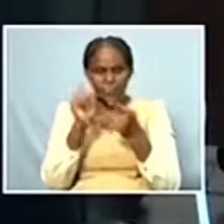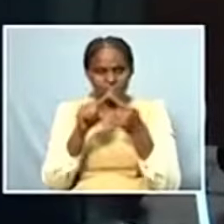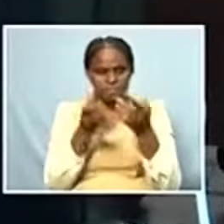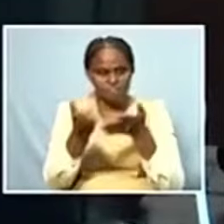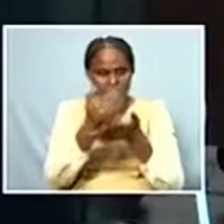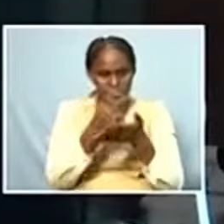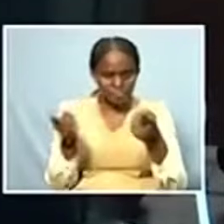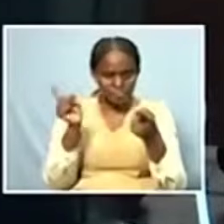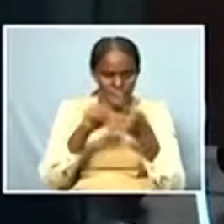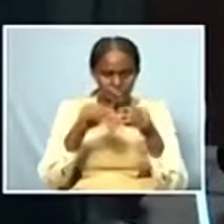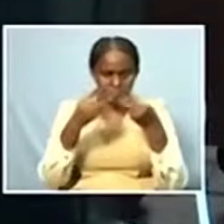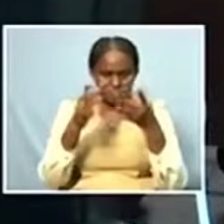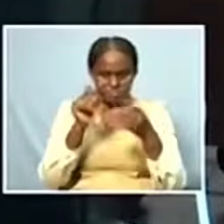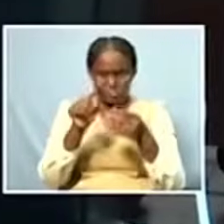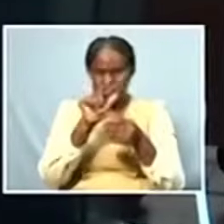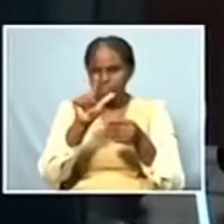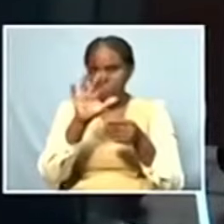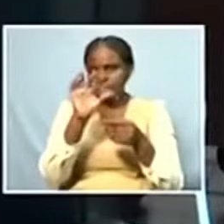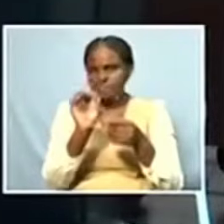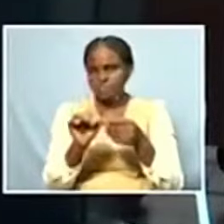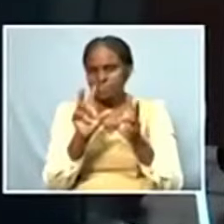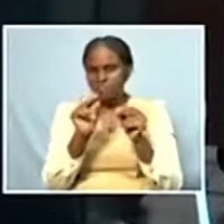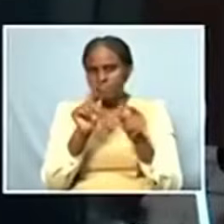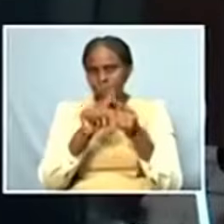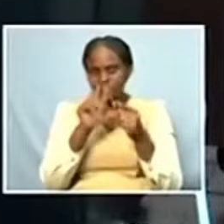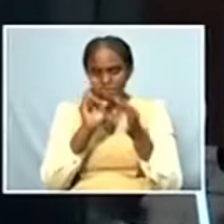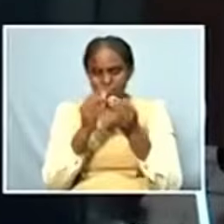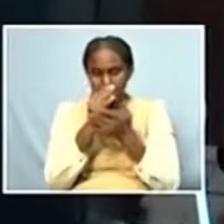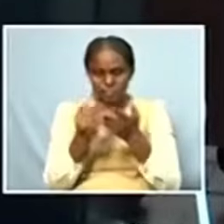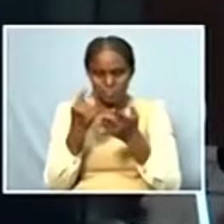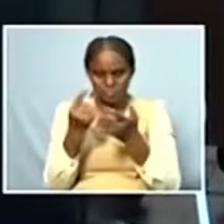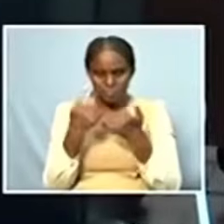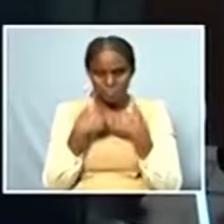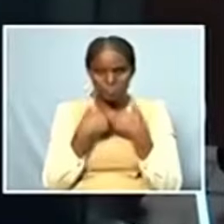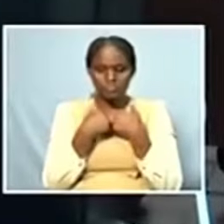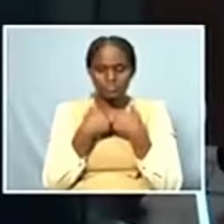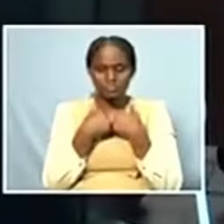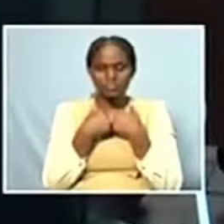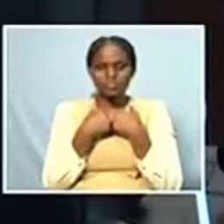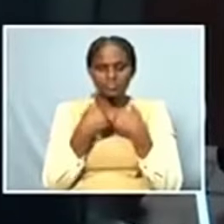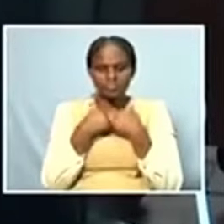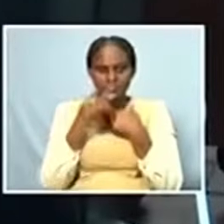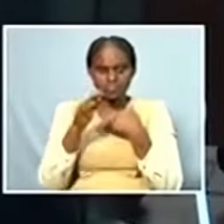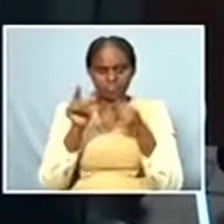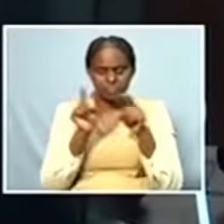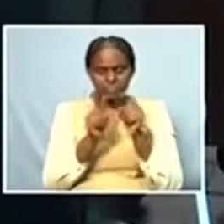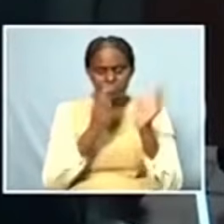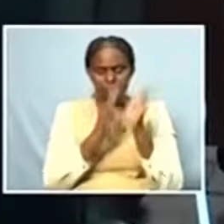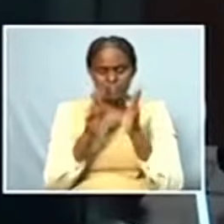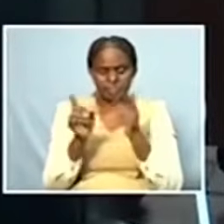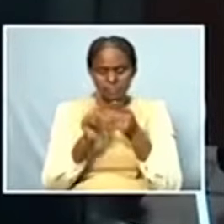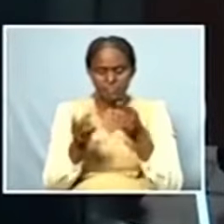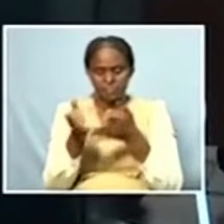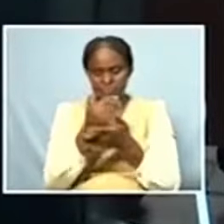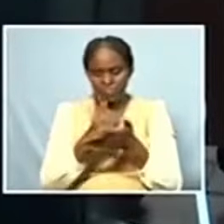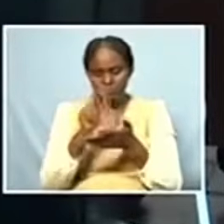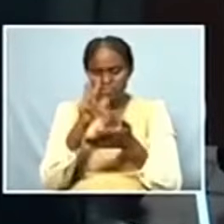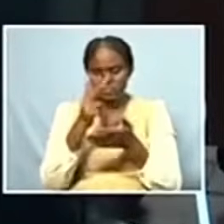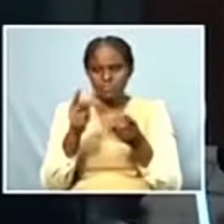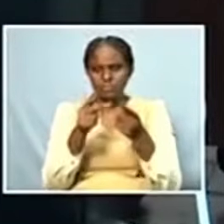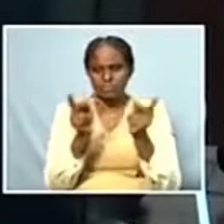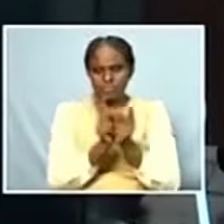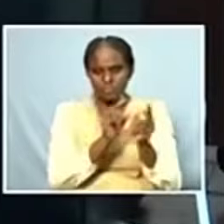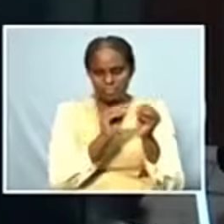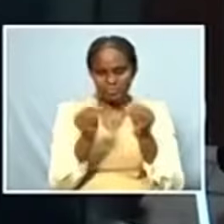mobilize until they are given that 25%. But if someone hesitates to mobilize, take possession of